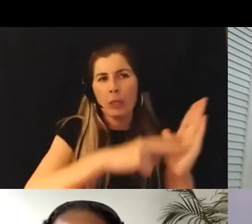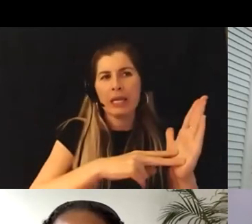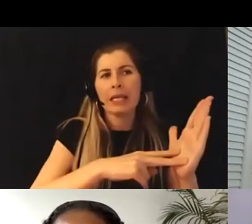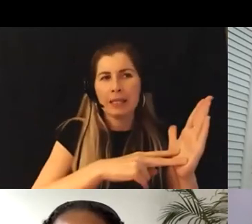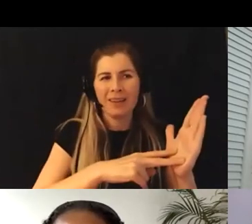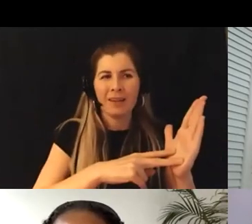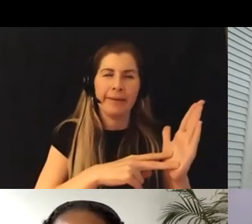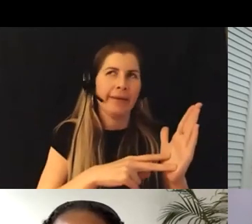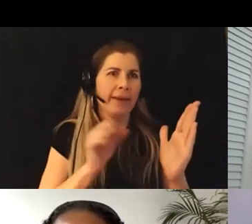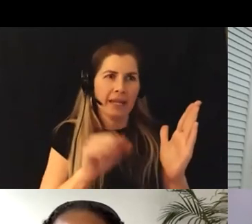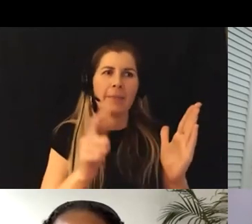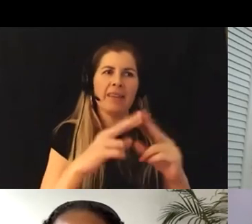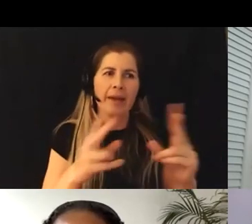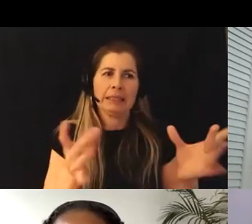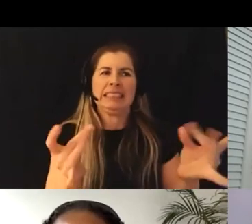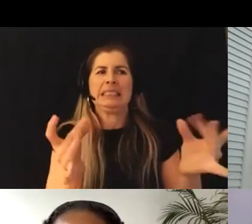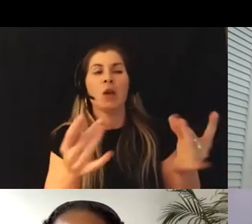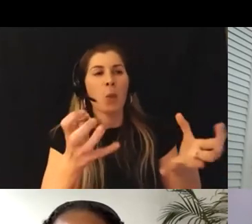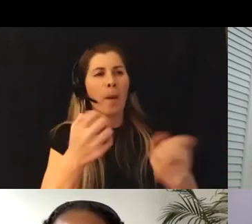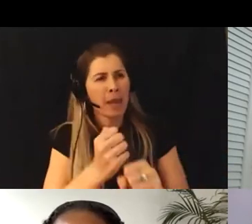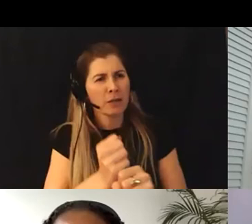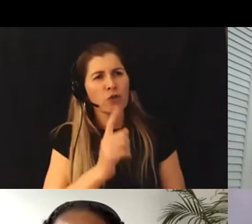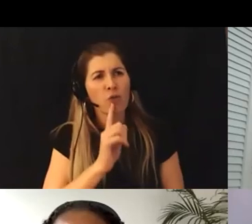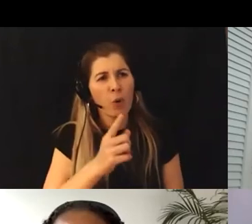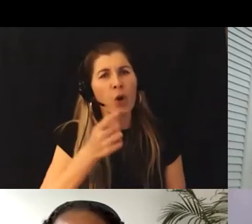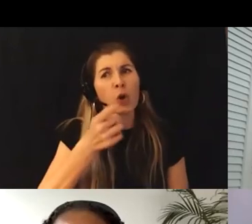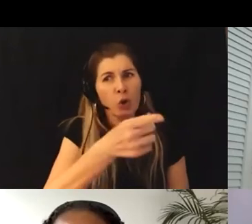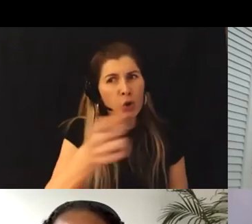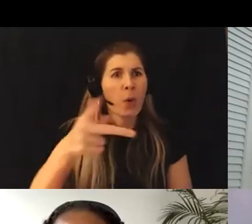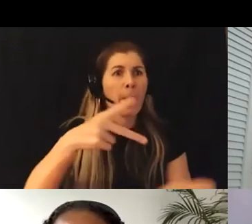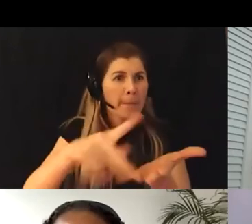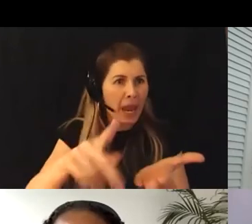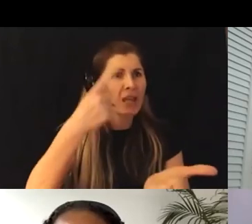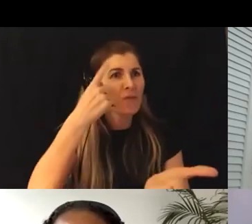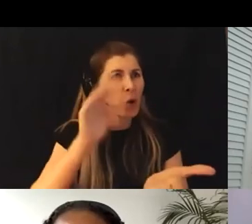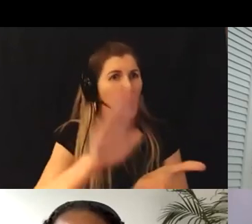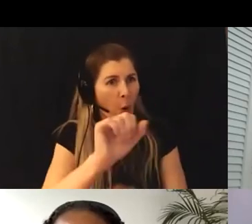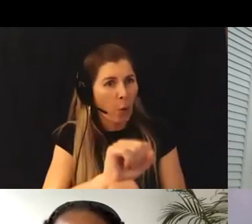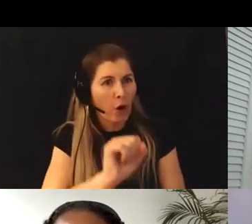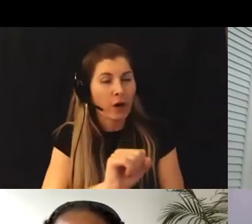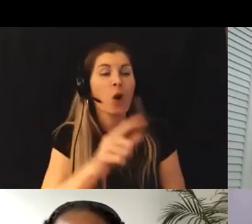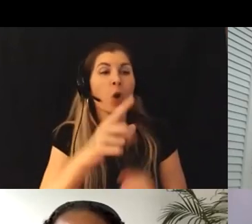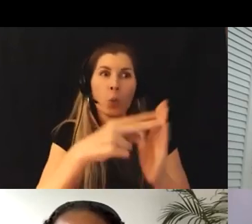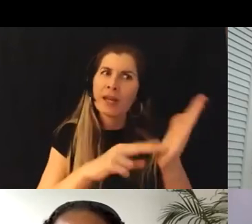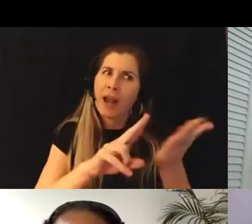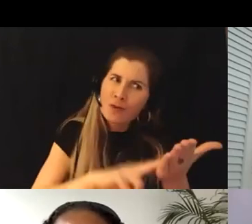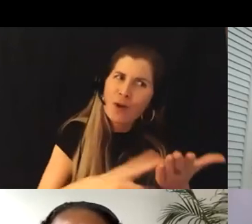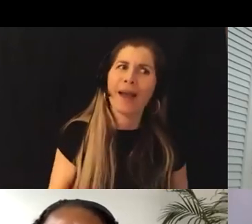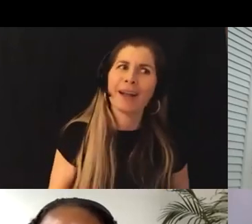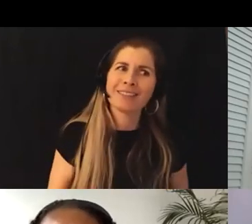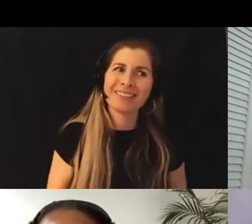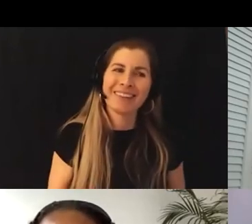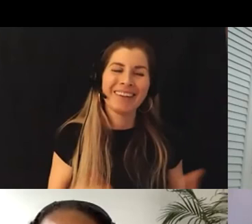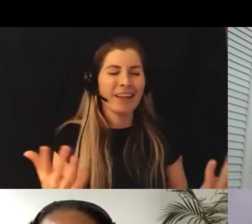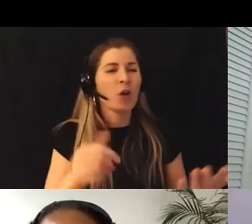tricky. We want to make sure that you're getting paid for the work that you're doing. So read your contracts. If you have a question, email Get Help. So don't